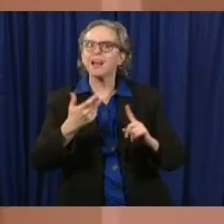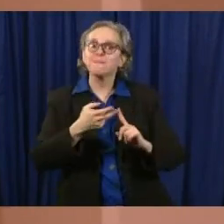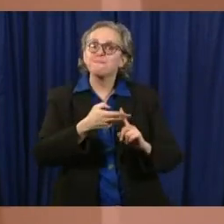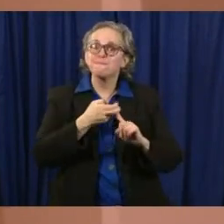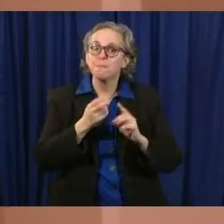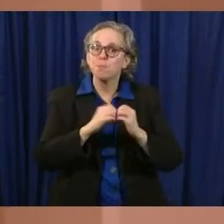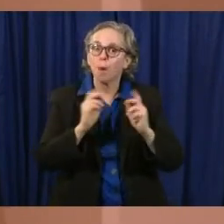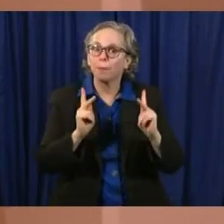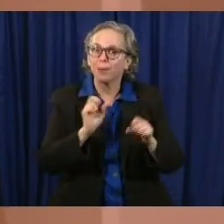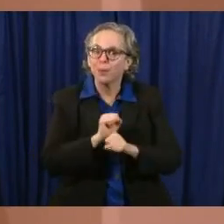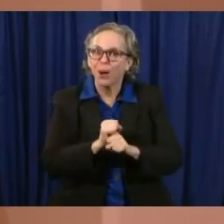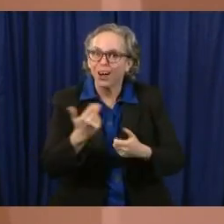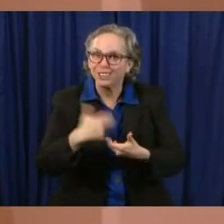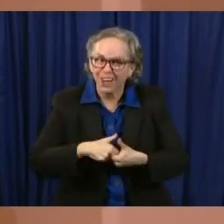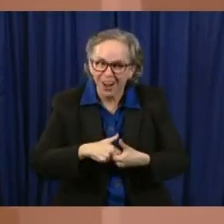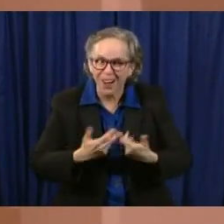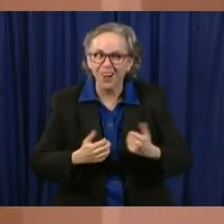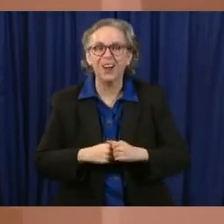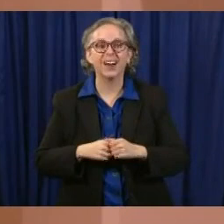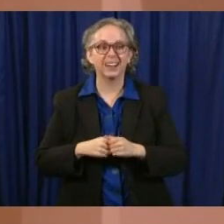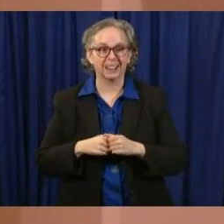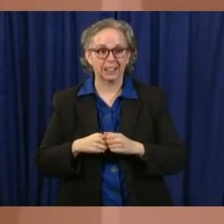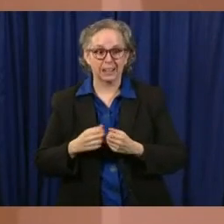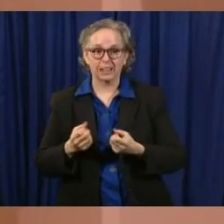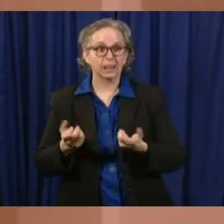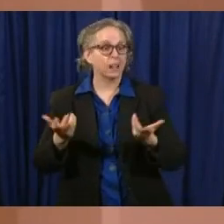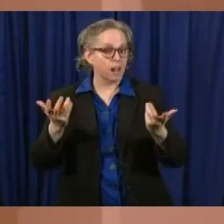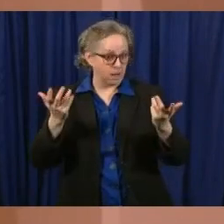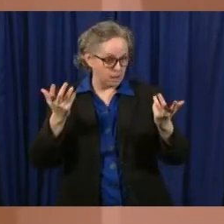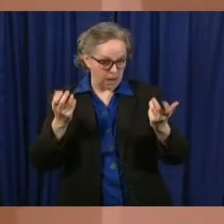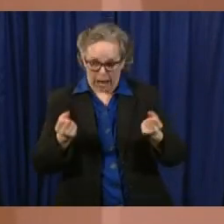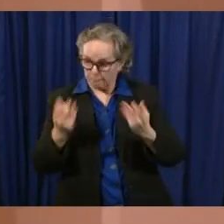mismatch between the number of people who are trying to get through and the number of people